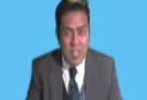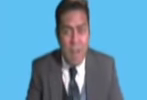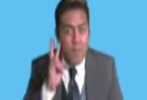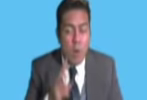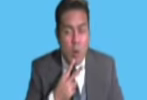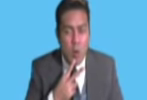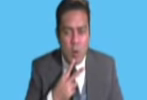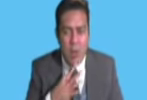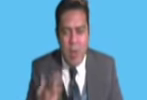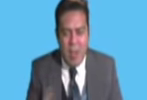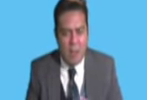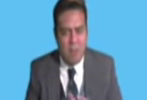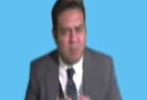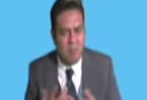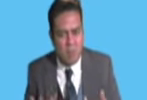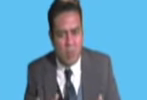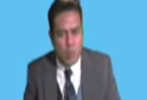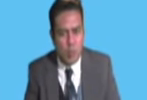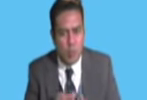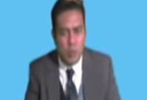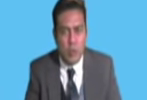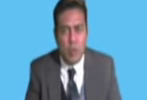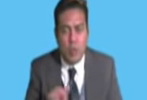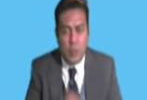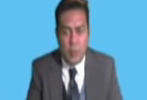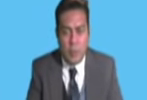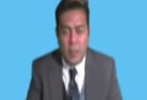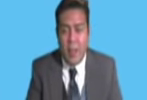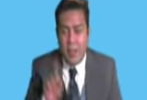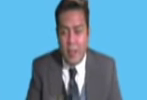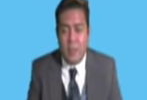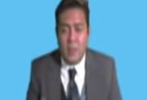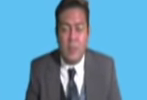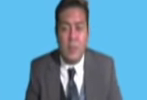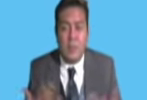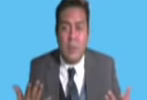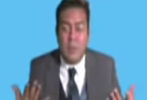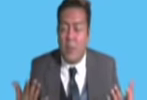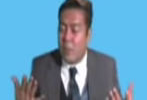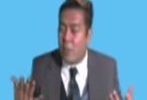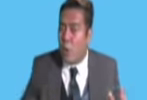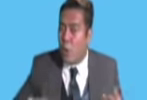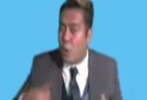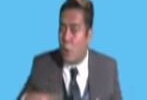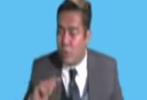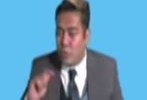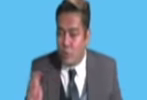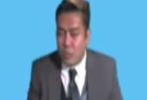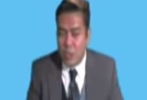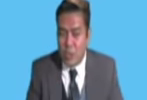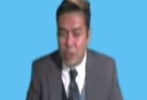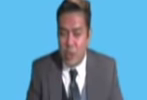shops. And this gave rise to discrepancies which was further aggravated due to the continuous change in